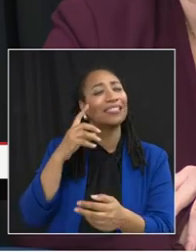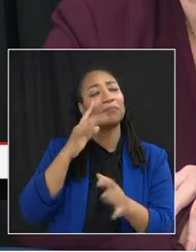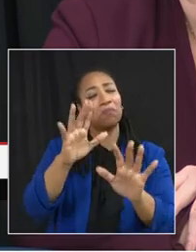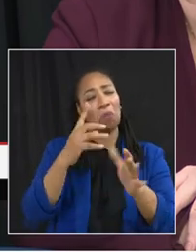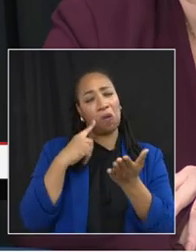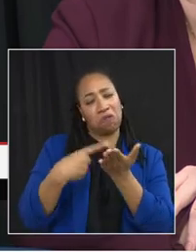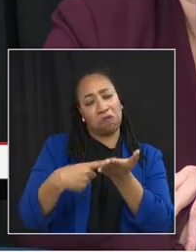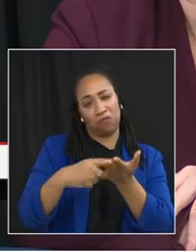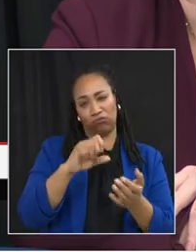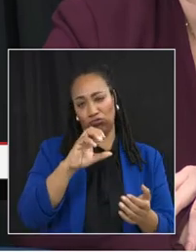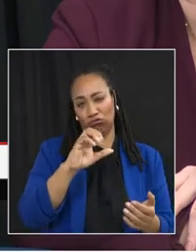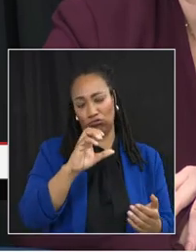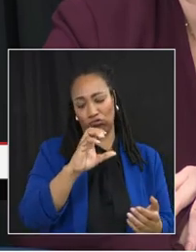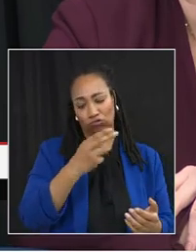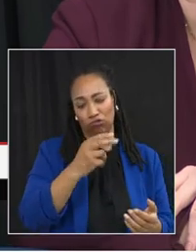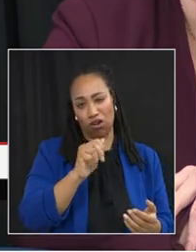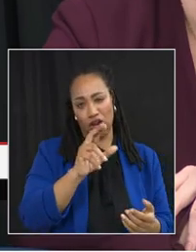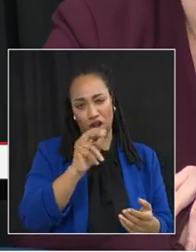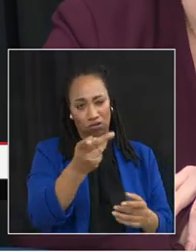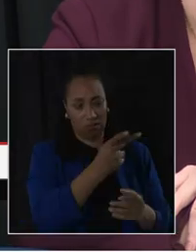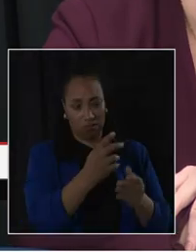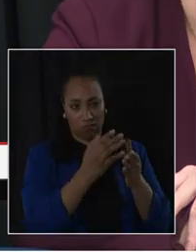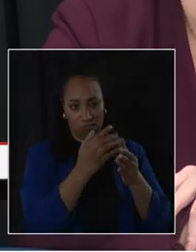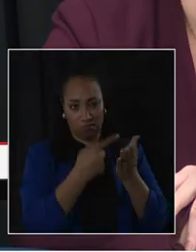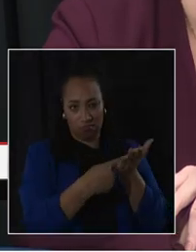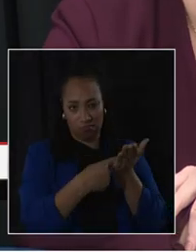see specifically.